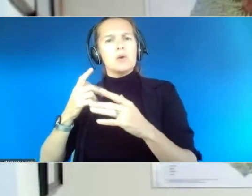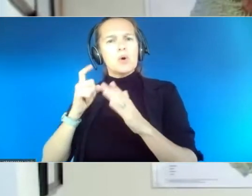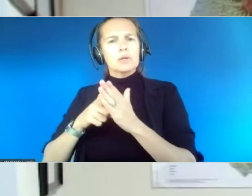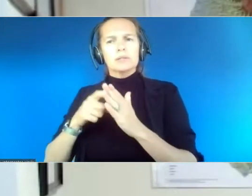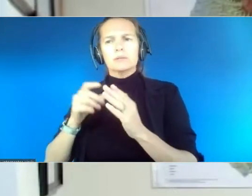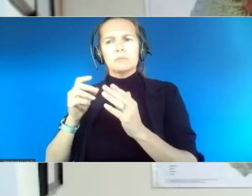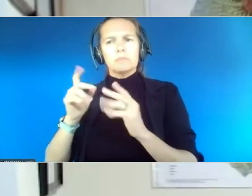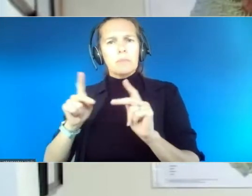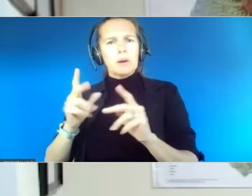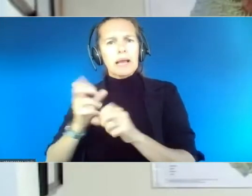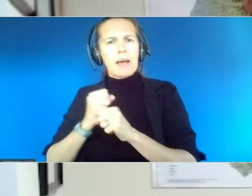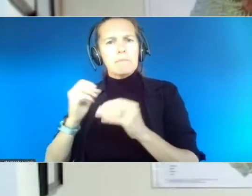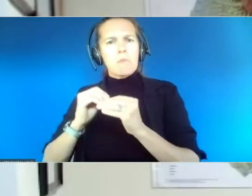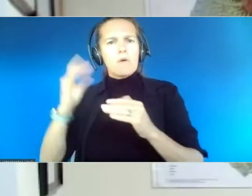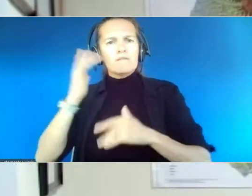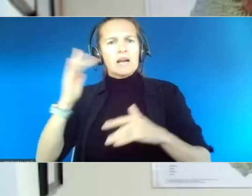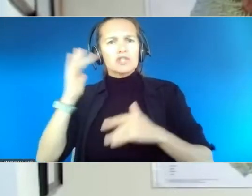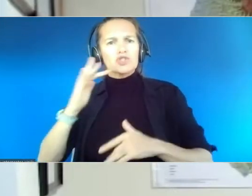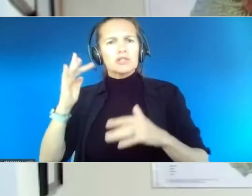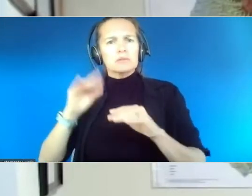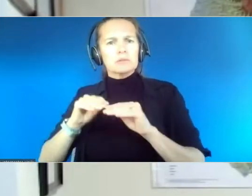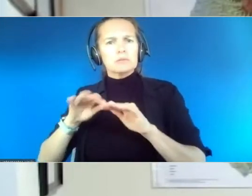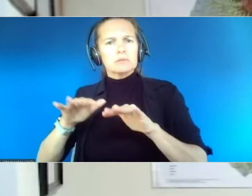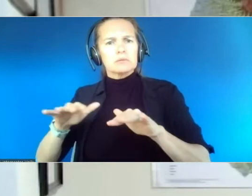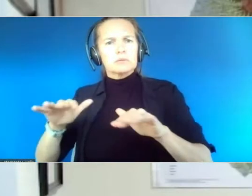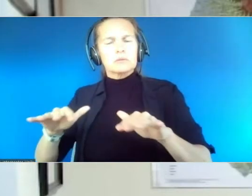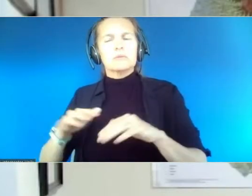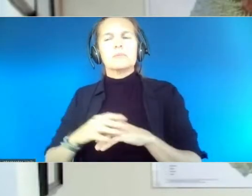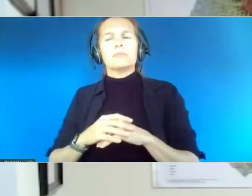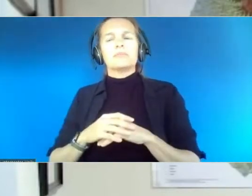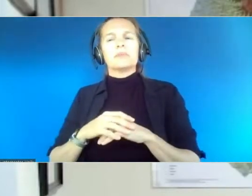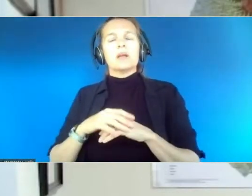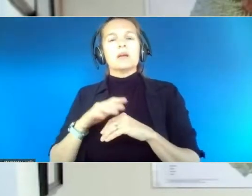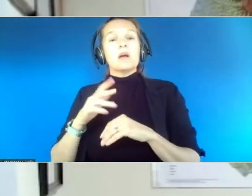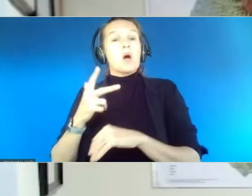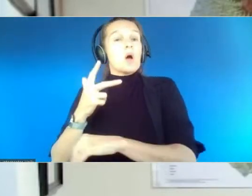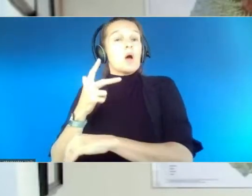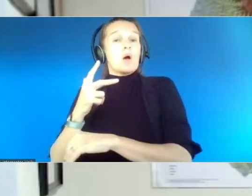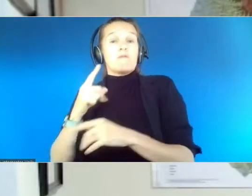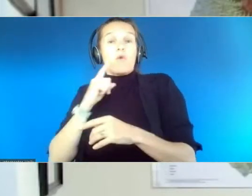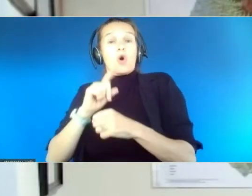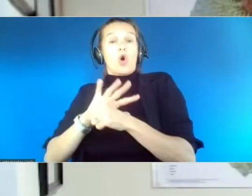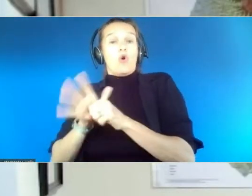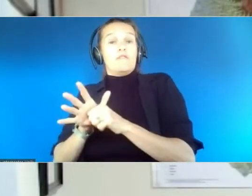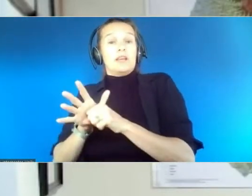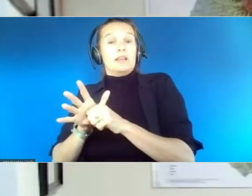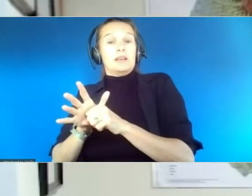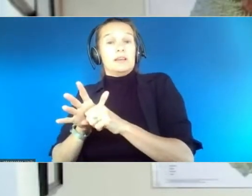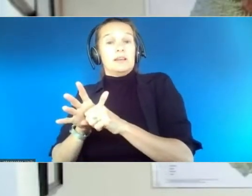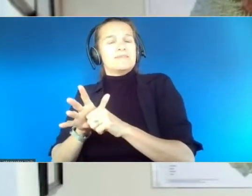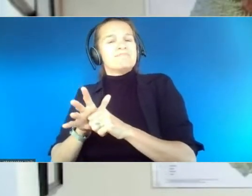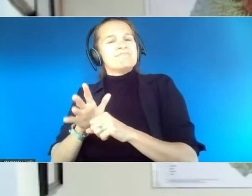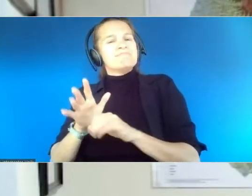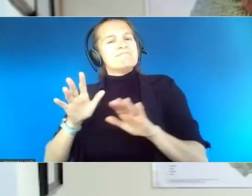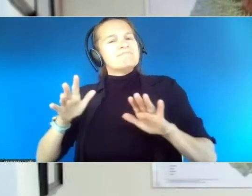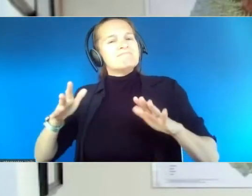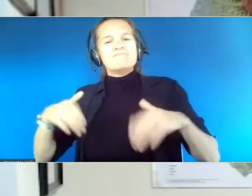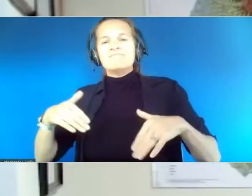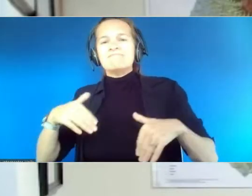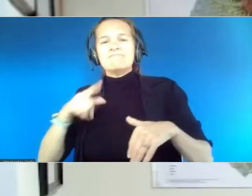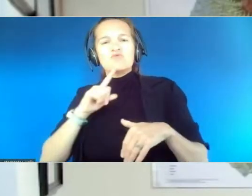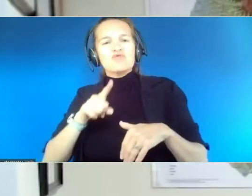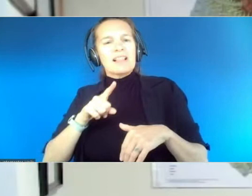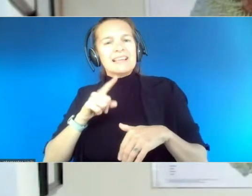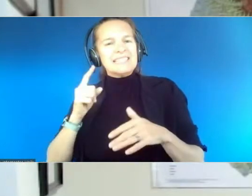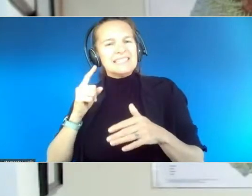in that group. With the COVID vaccines, we're really not seeing that with the most severe